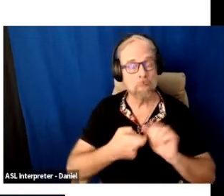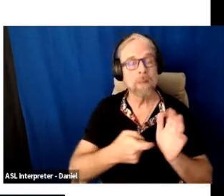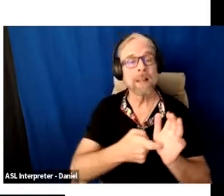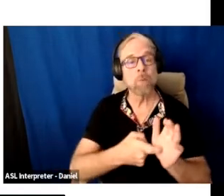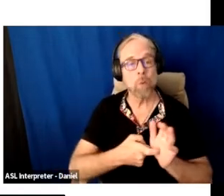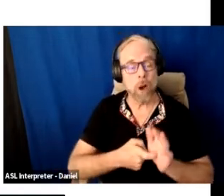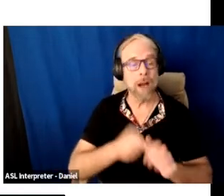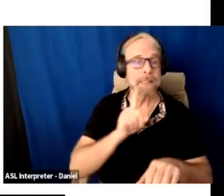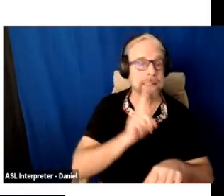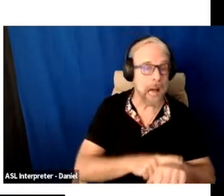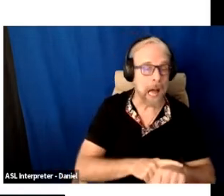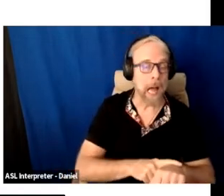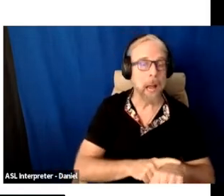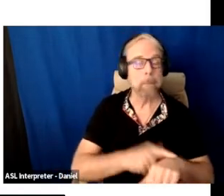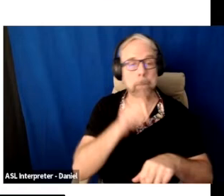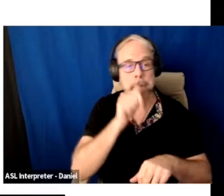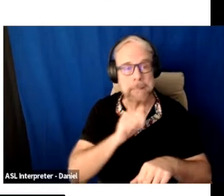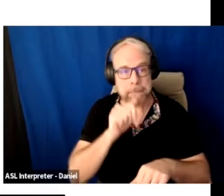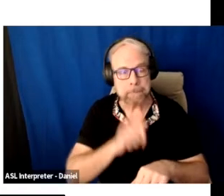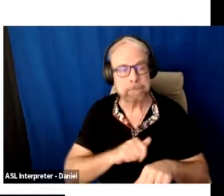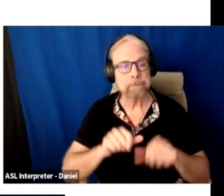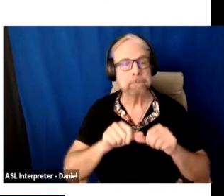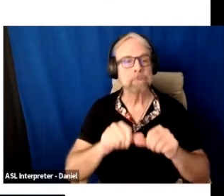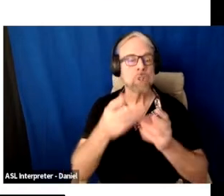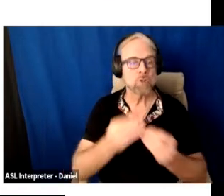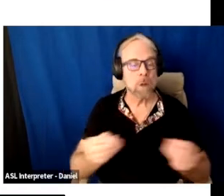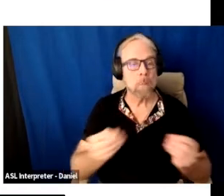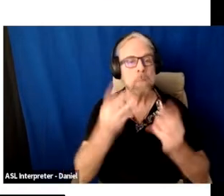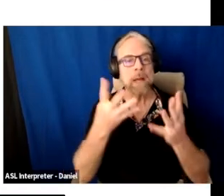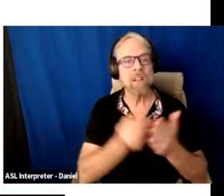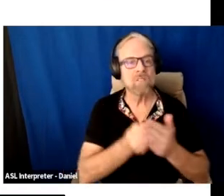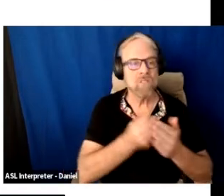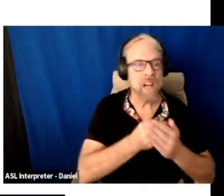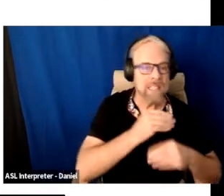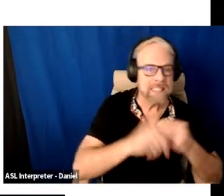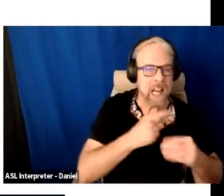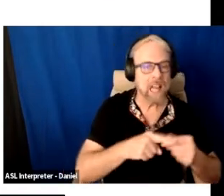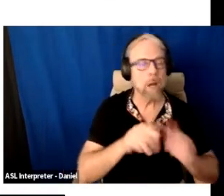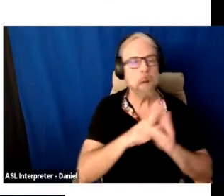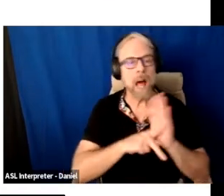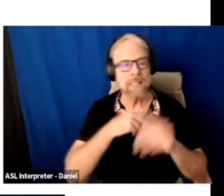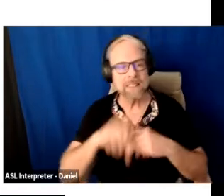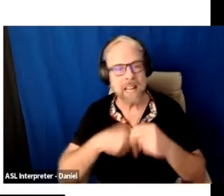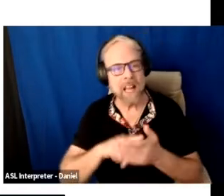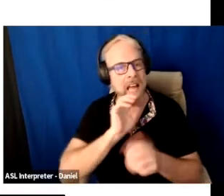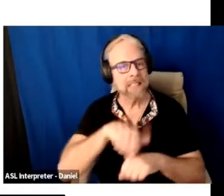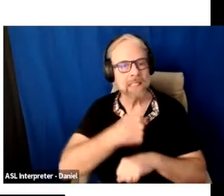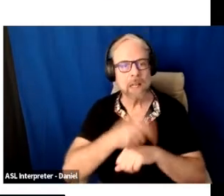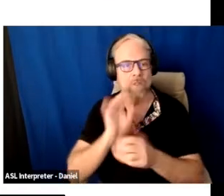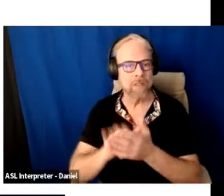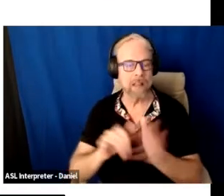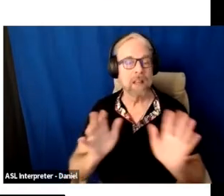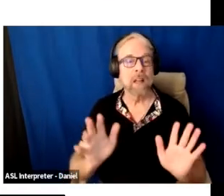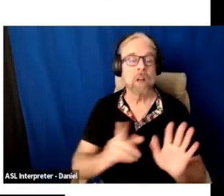persistence to solve. And many of our funding cycles and policy cycles aren't really set up for that. And so it